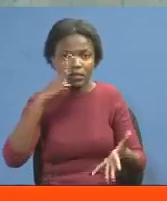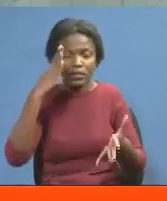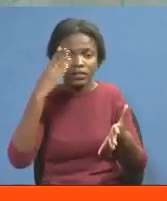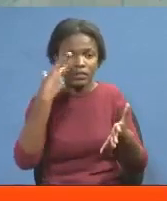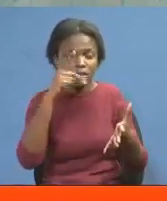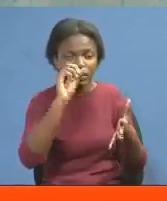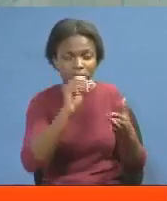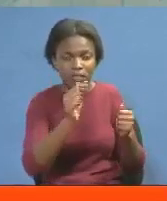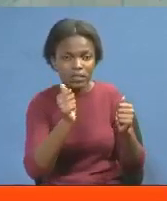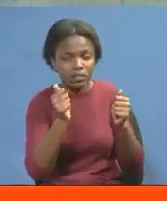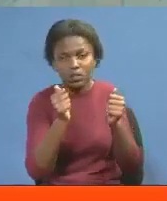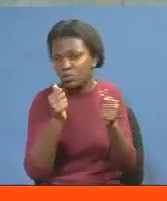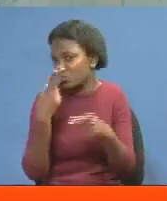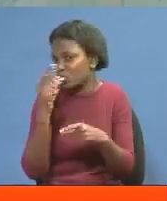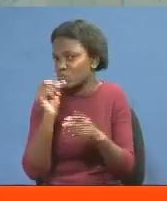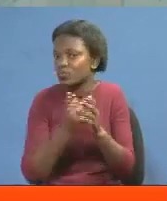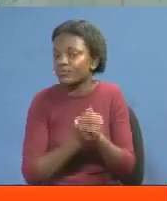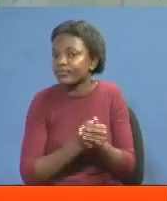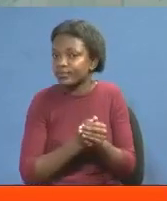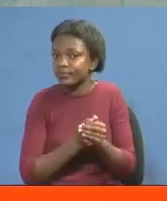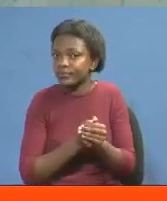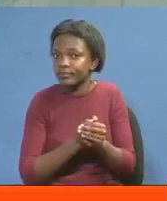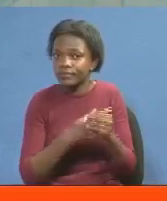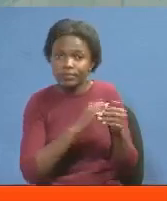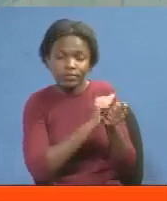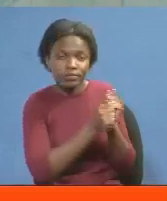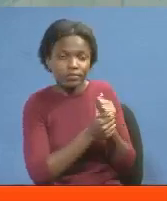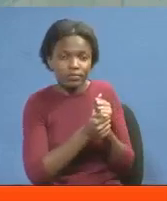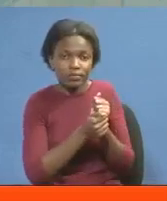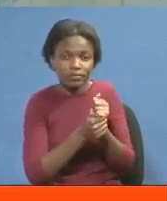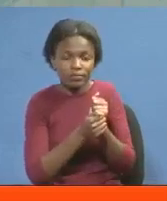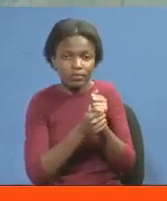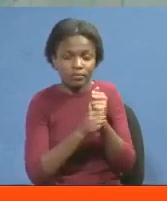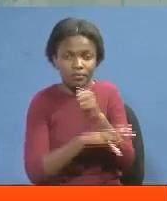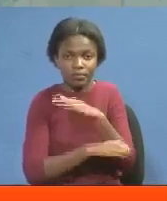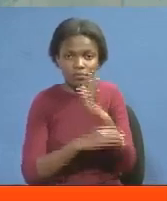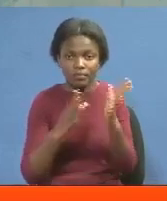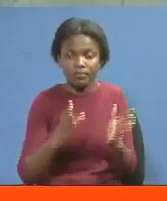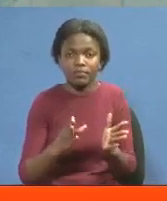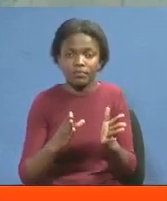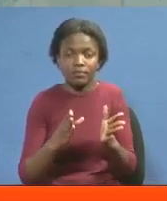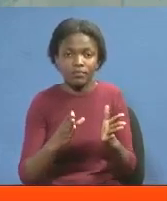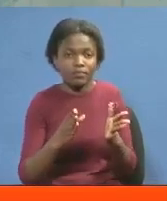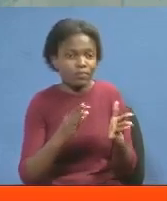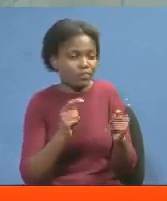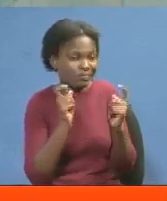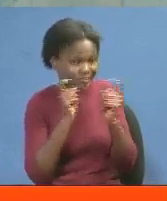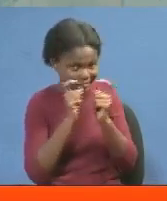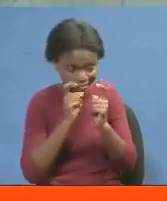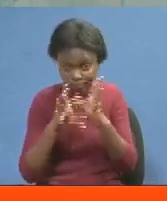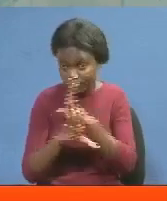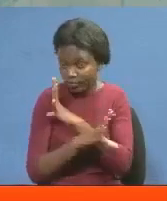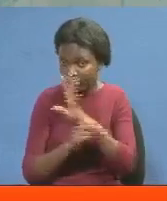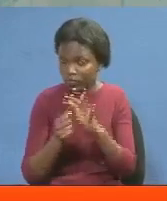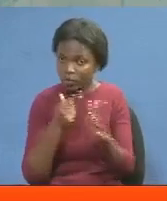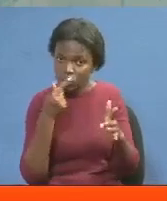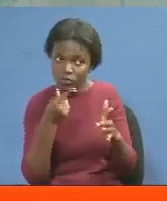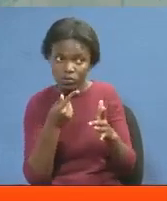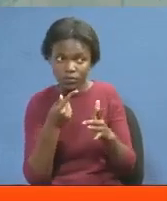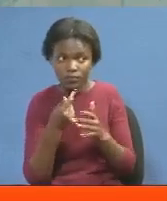20 refugees who have become delinquent and they have joined terrorism is as massive, is as painful to the country. And